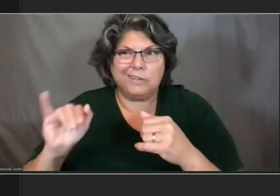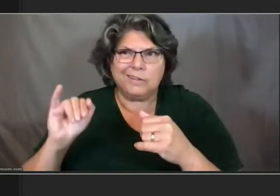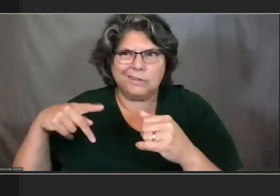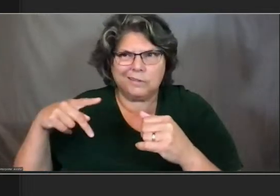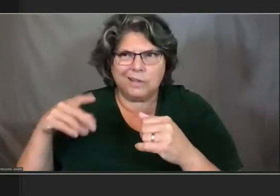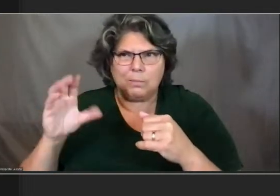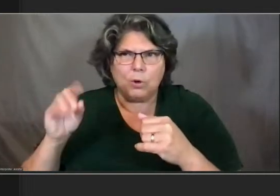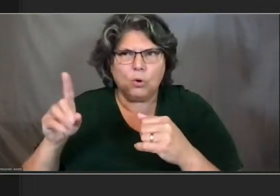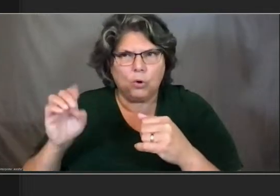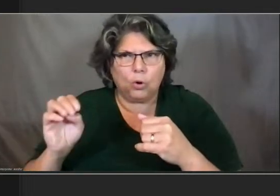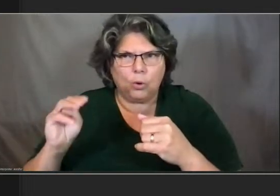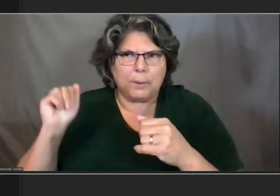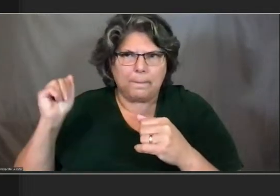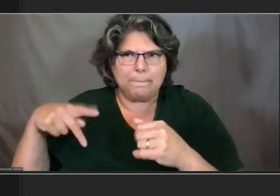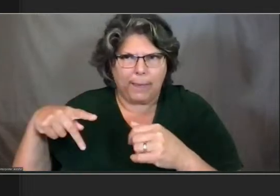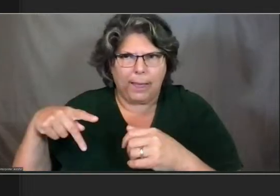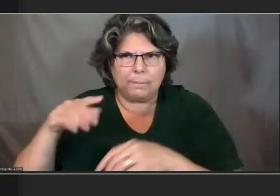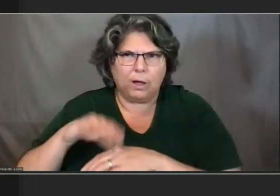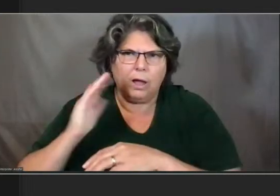on our website at